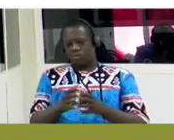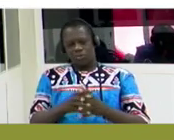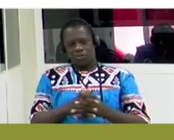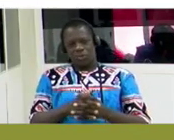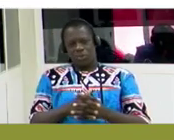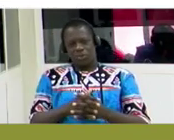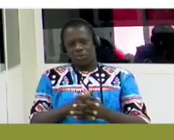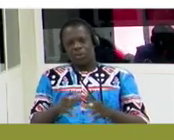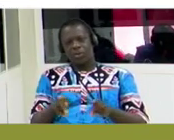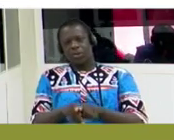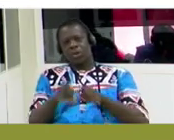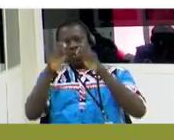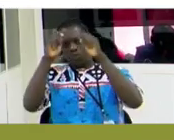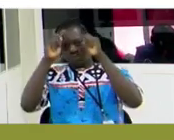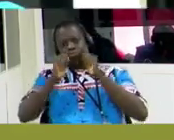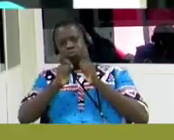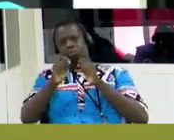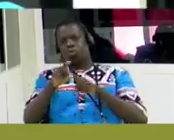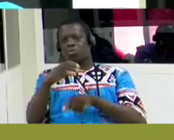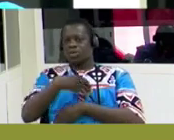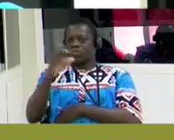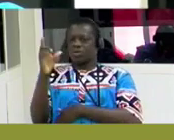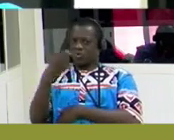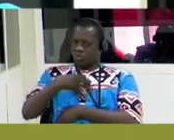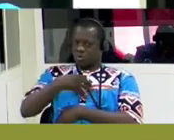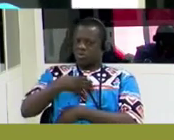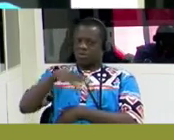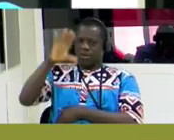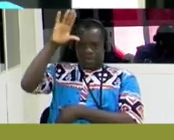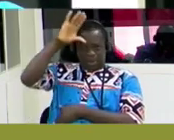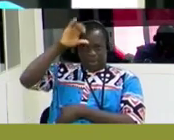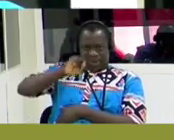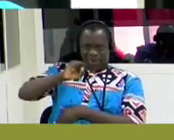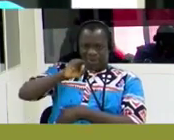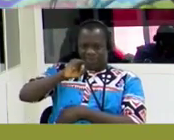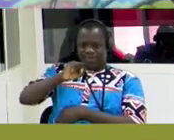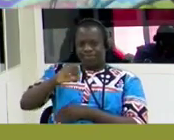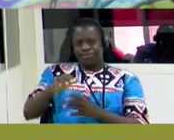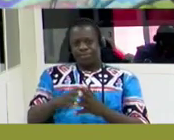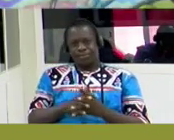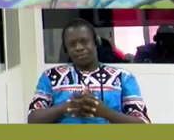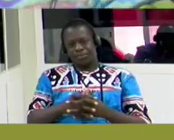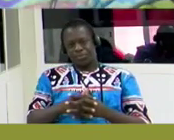How can I say something? What I want to drive at is,